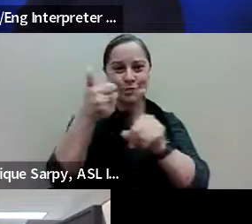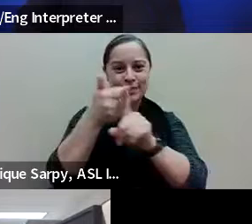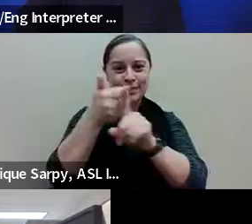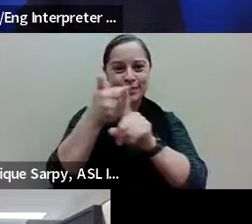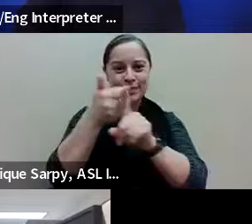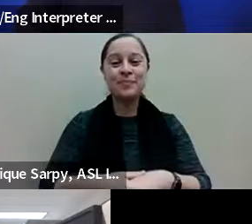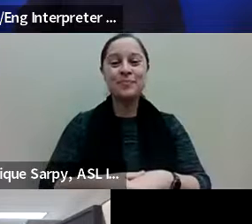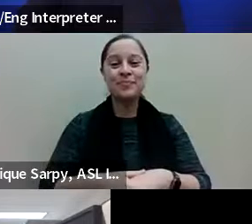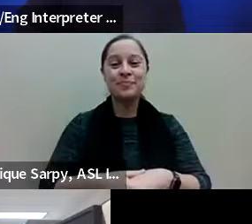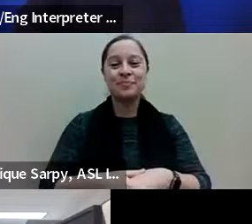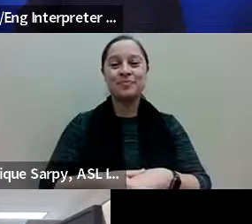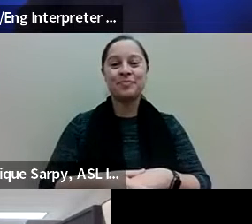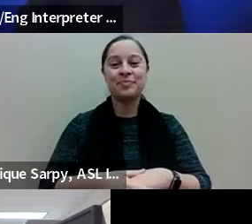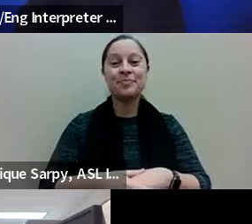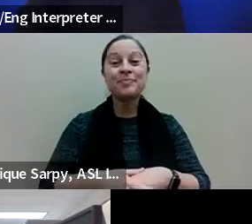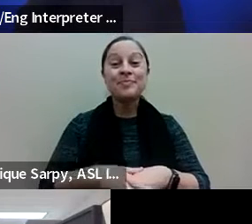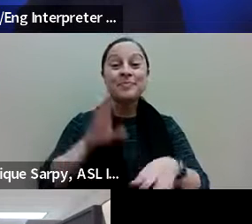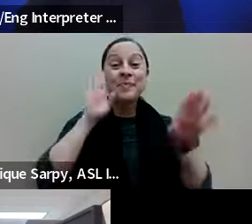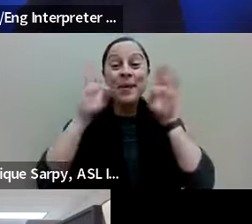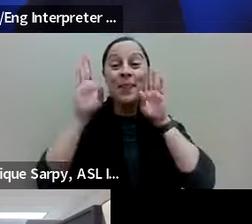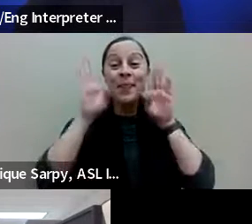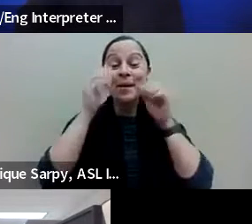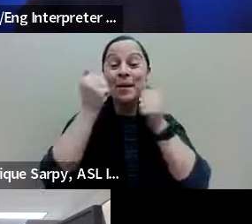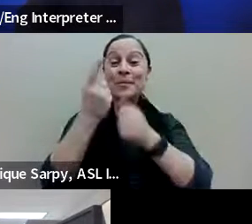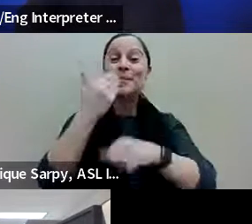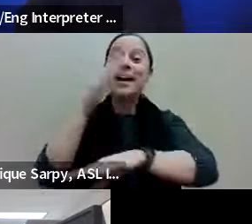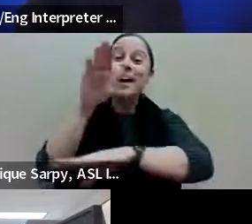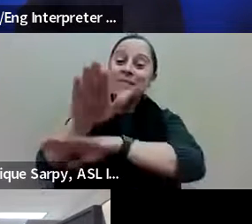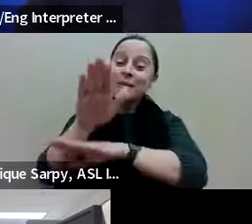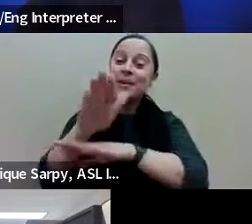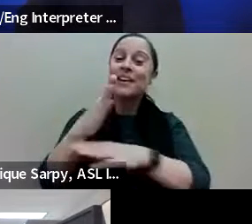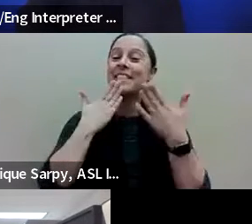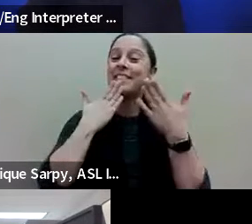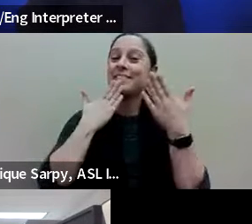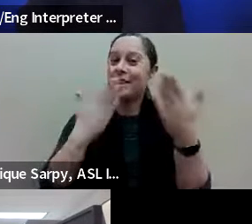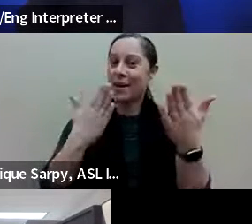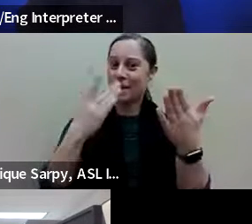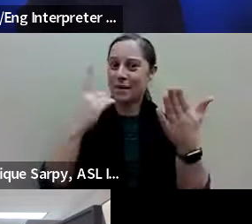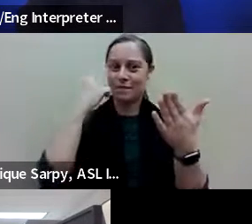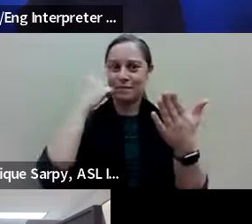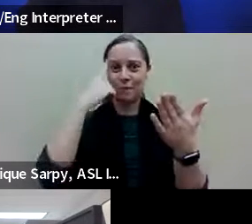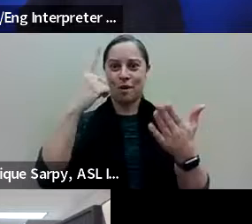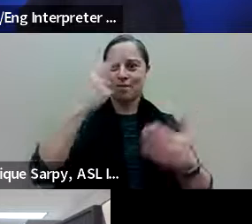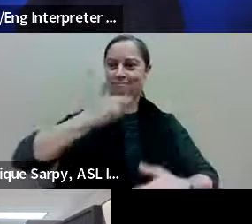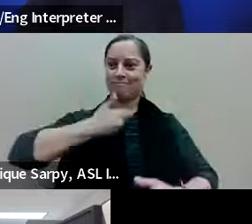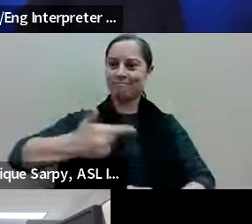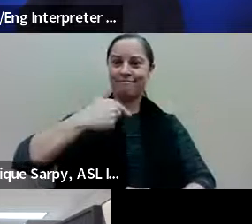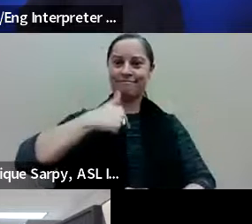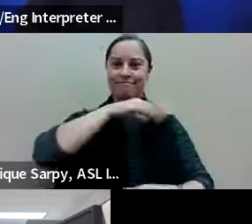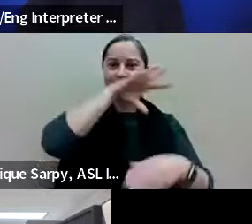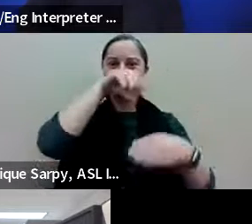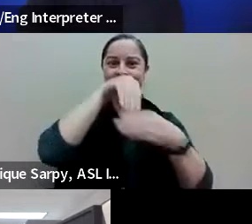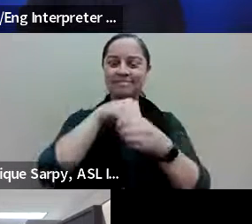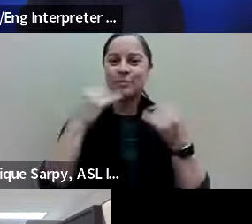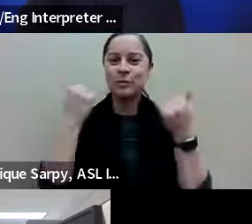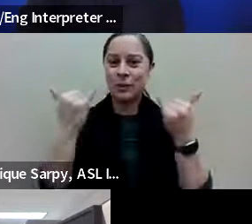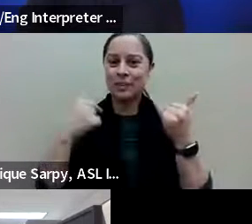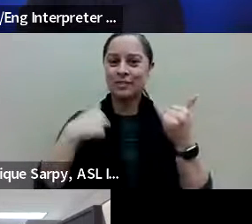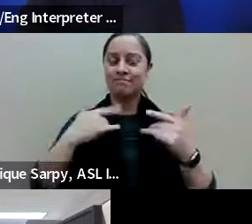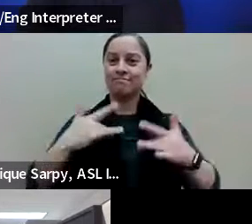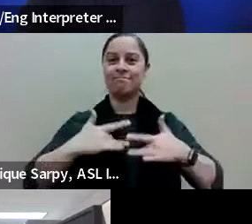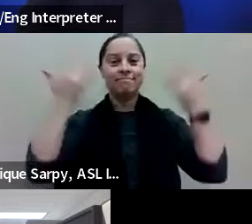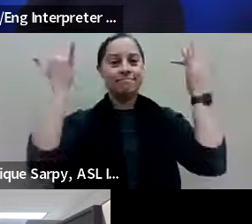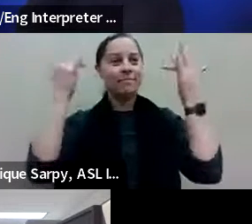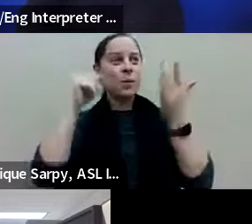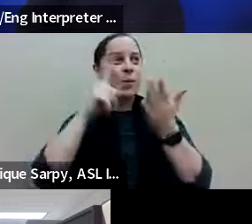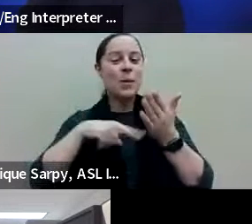Hello, everyone. Good afternoon. And thank you for having me participate today. I'm really excited for what is going to